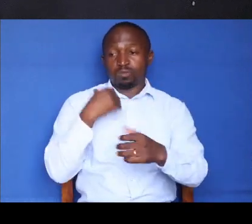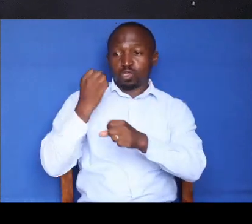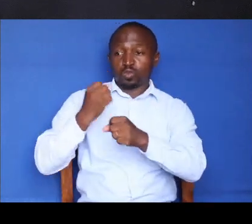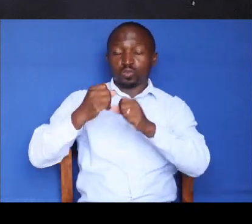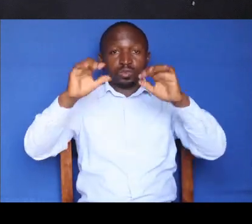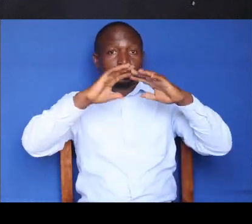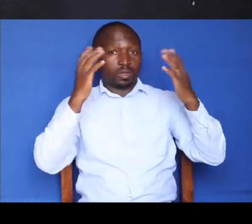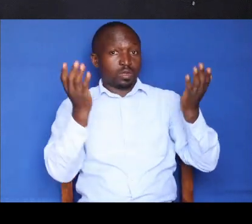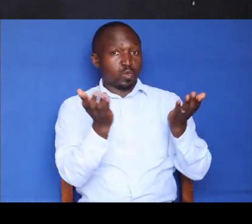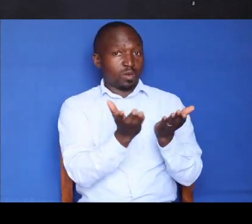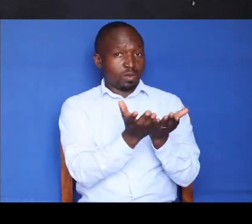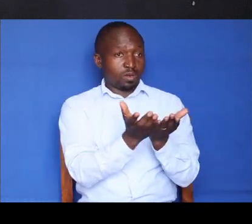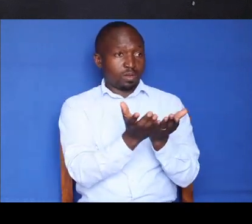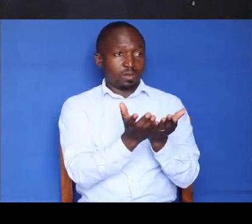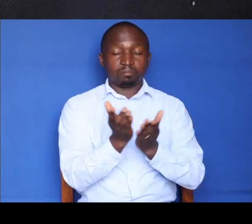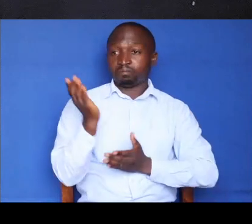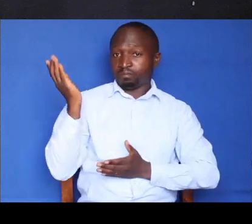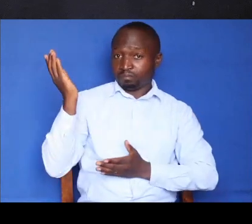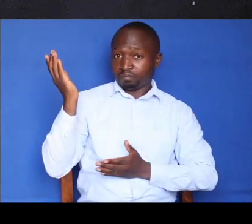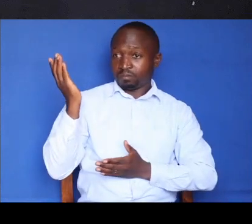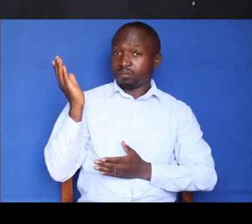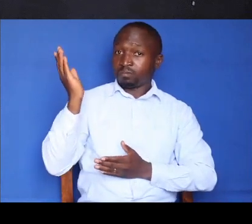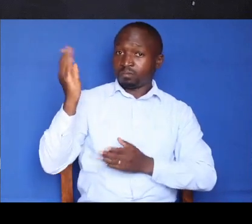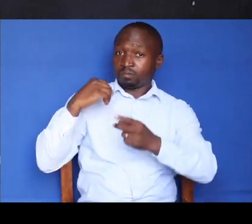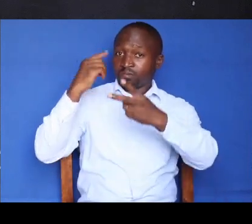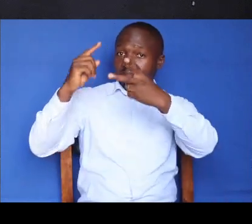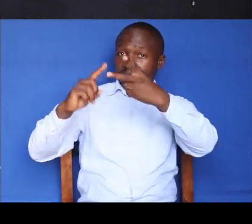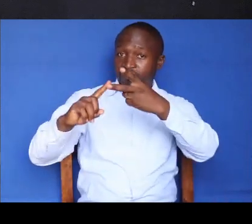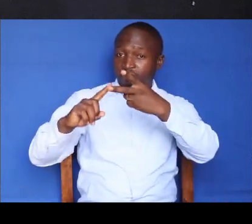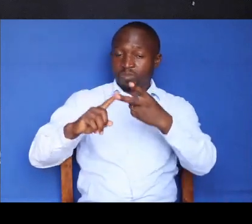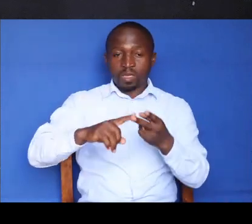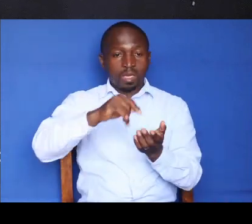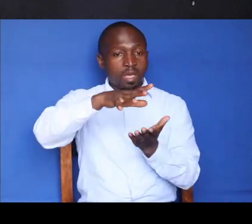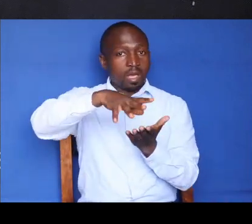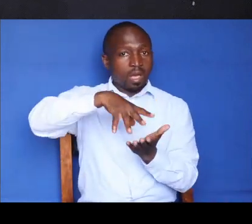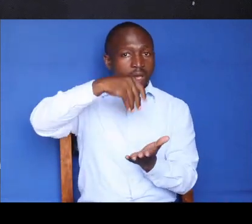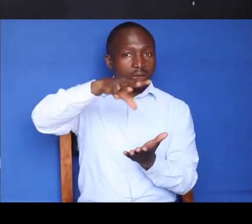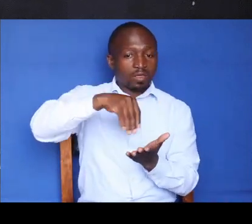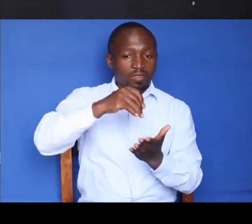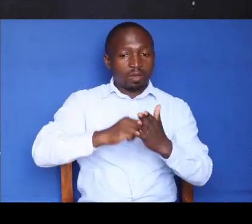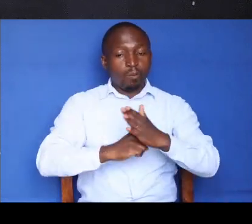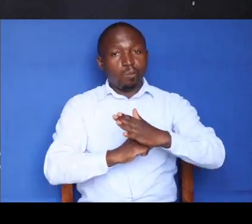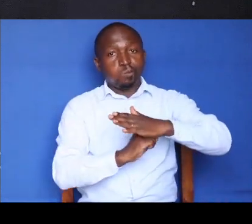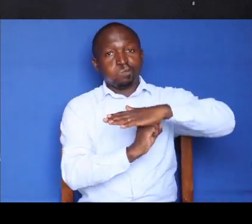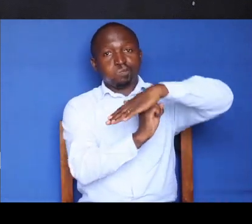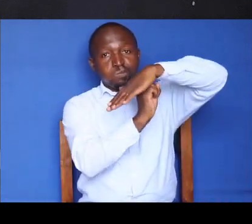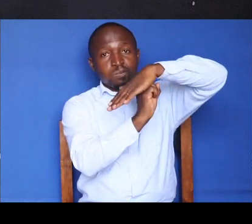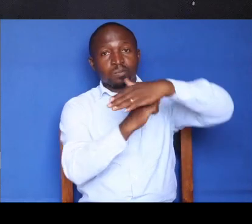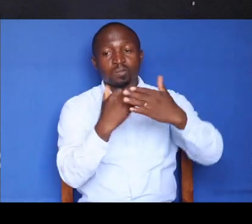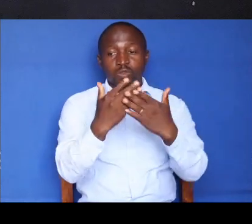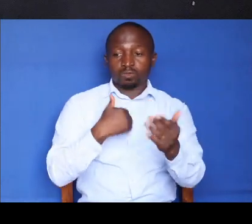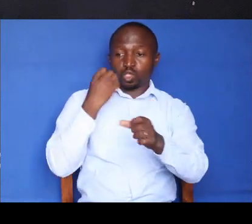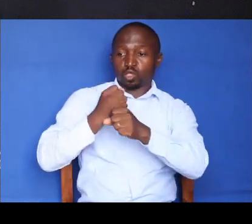Here, the landscape is uplifted by tectonic activities. Because